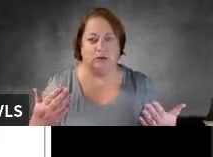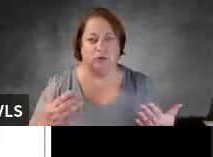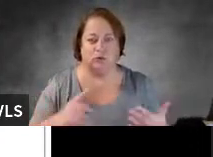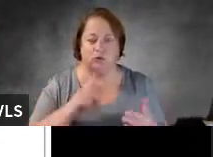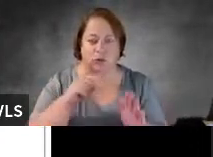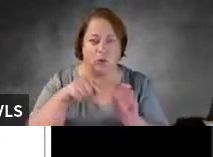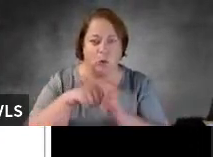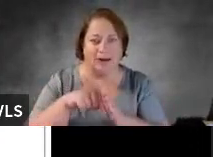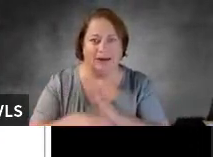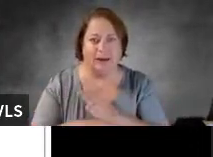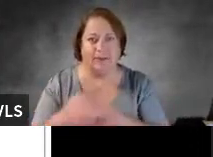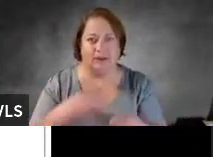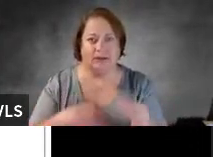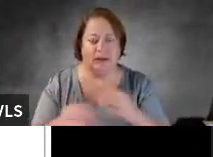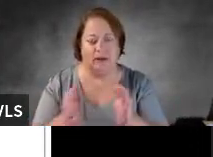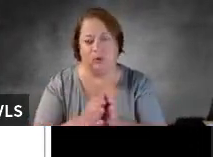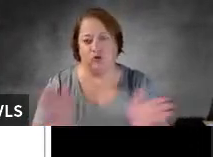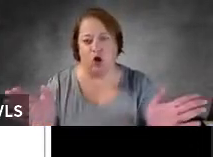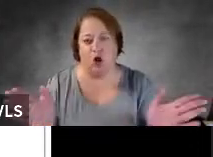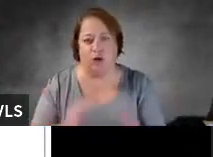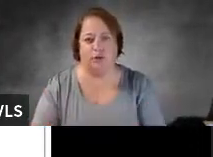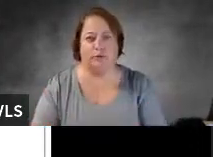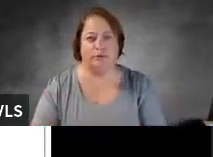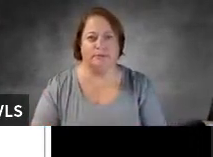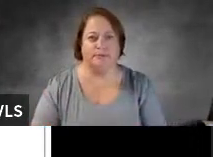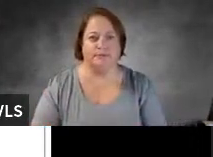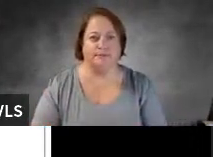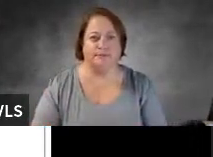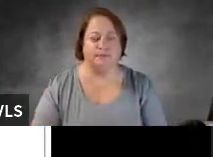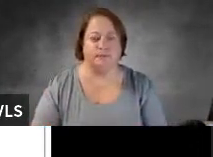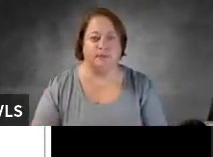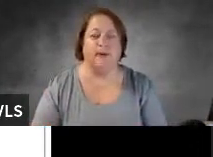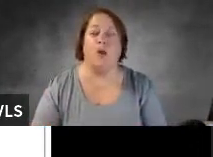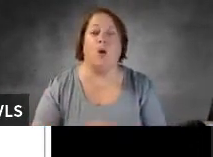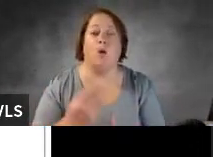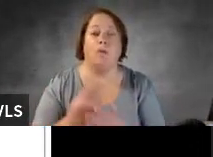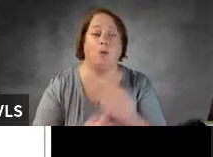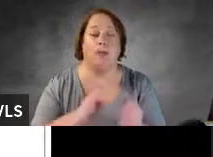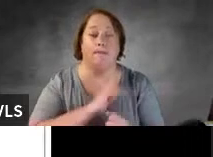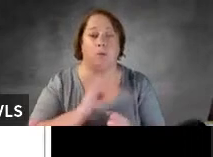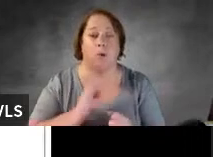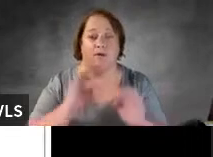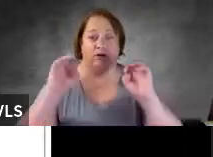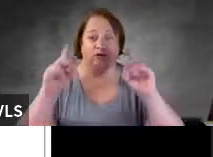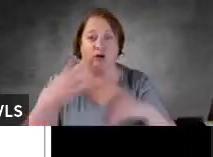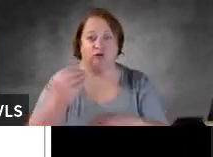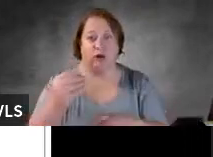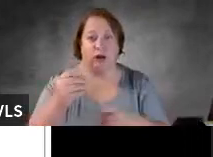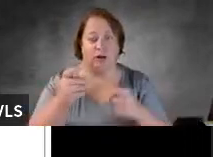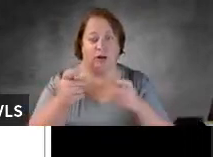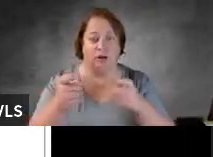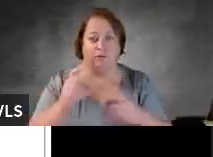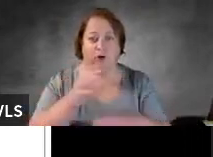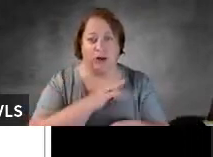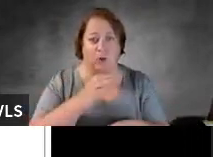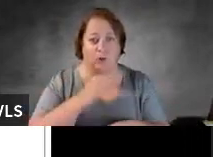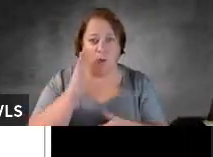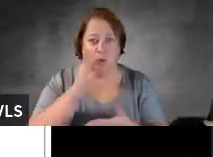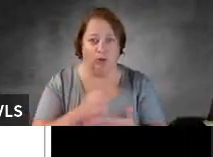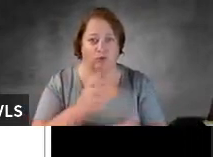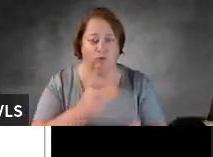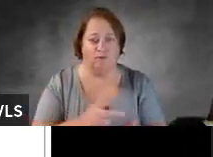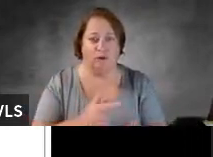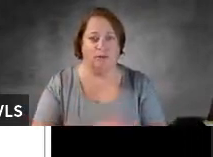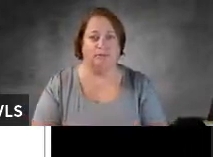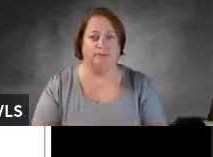deep instead of being broad. Next slide. Oh, both the Board of Education and the Governing Council will approve our